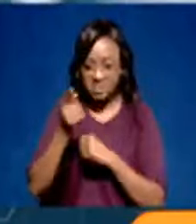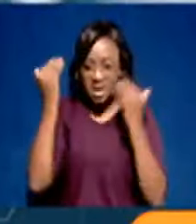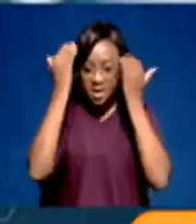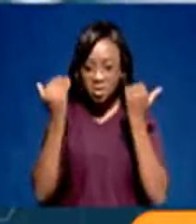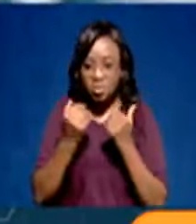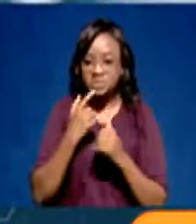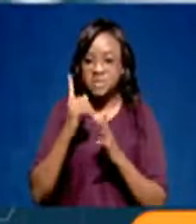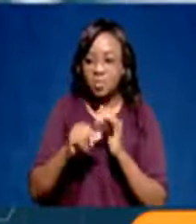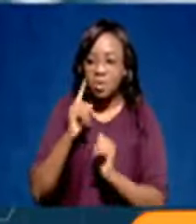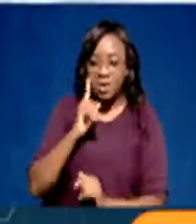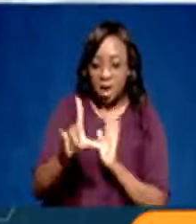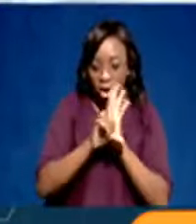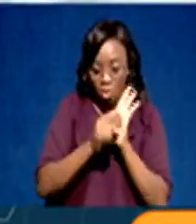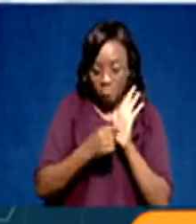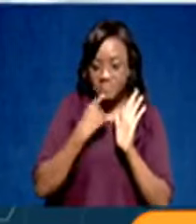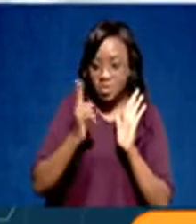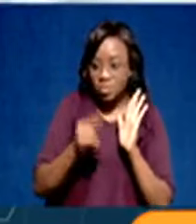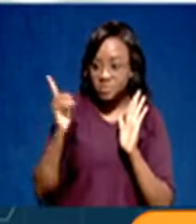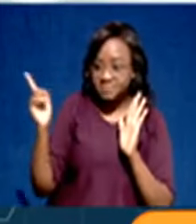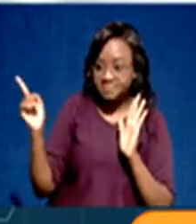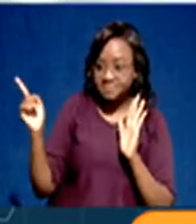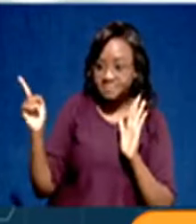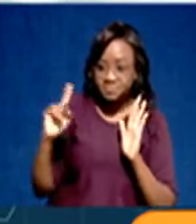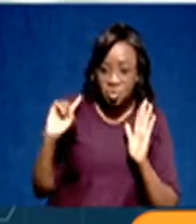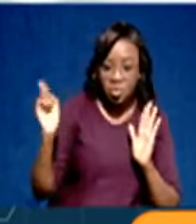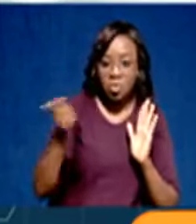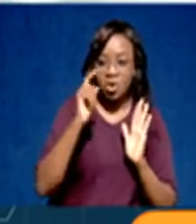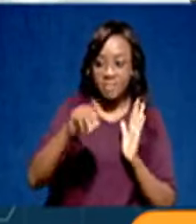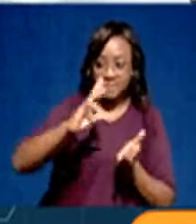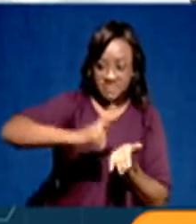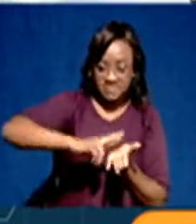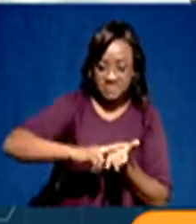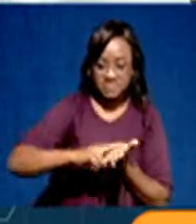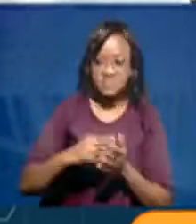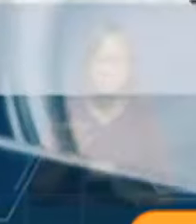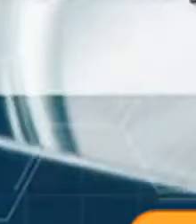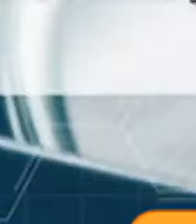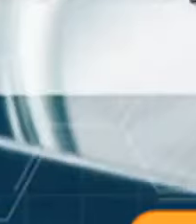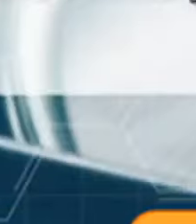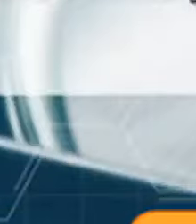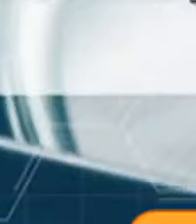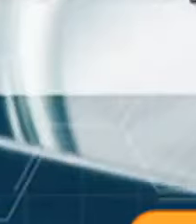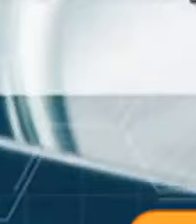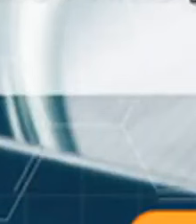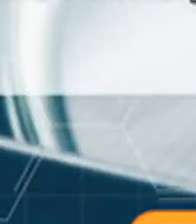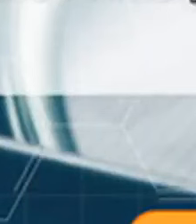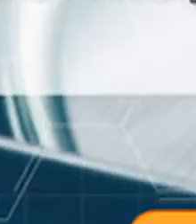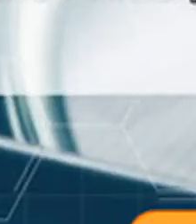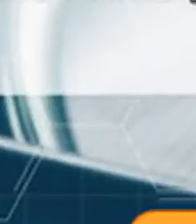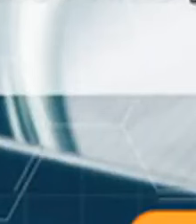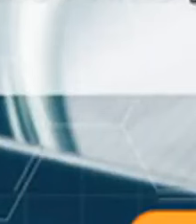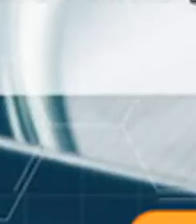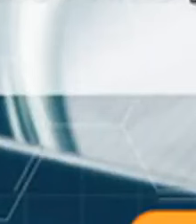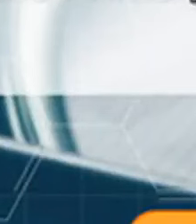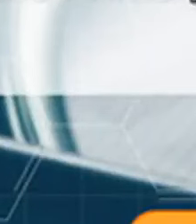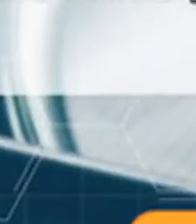Kenya will be required to register as a member of the Social Health Insurance Fund for purposes of sub-regulation. This